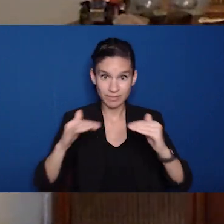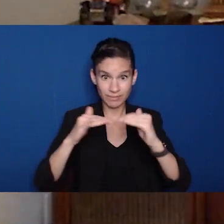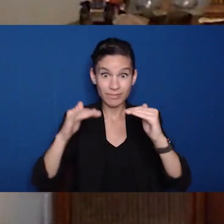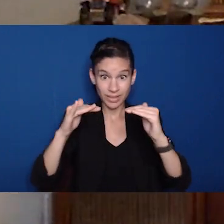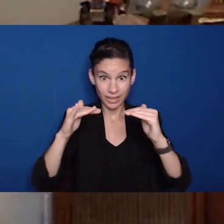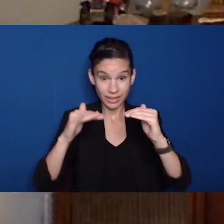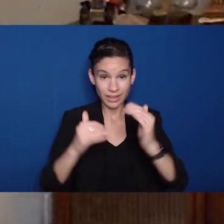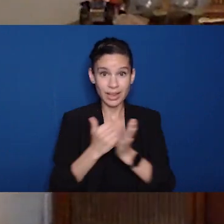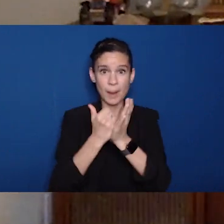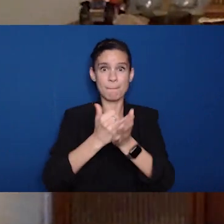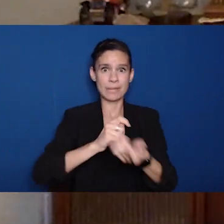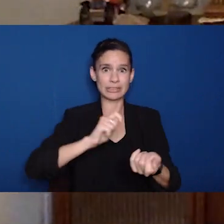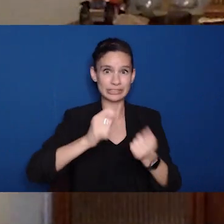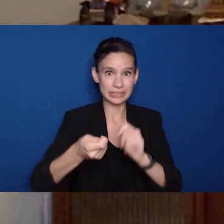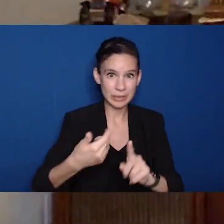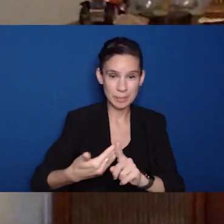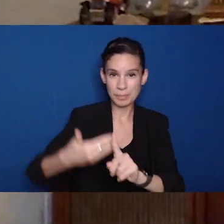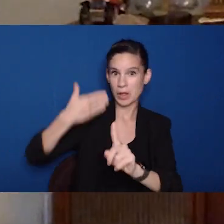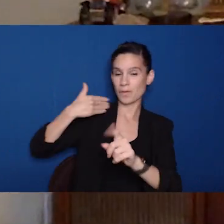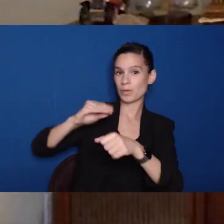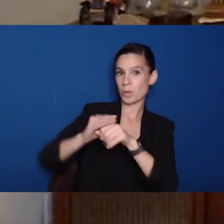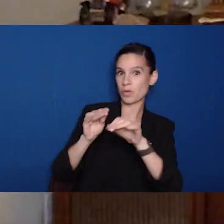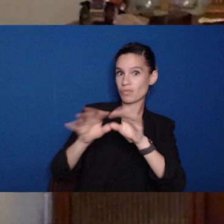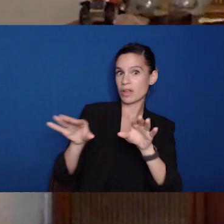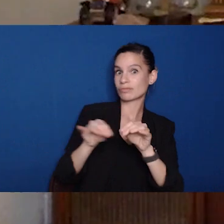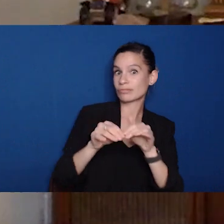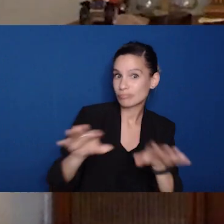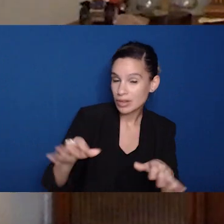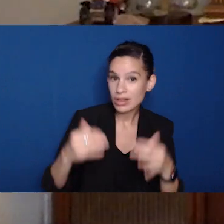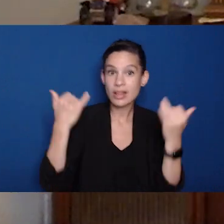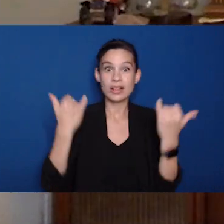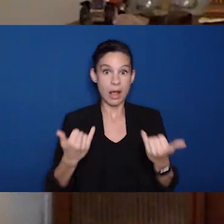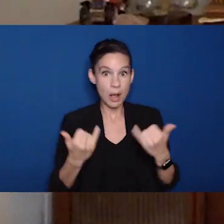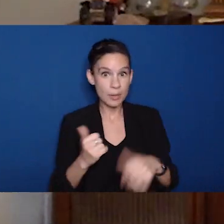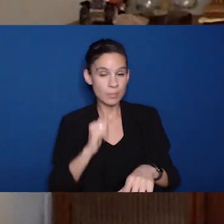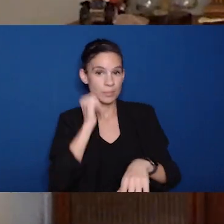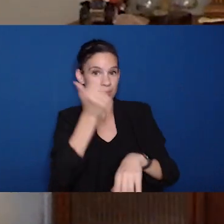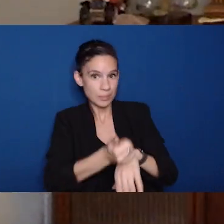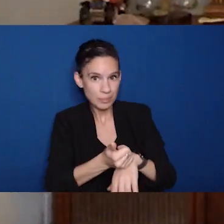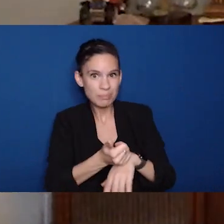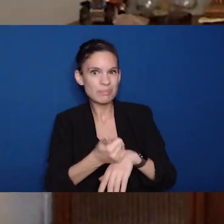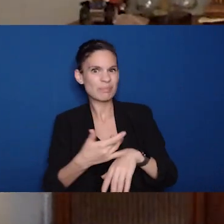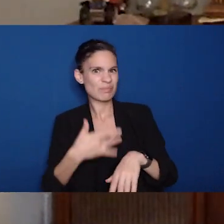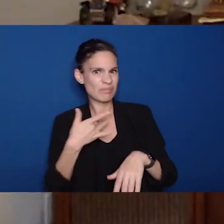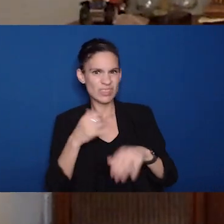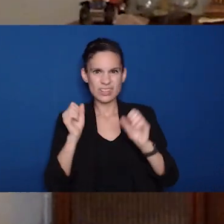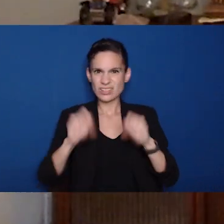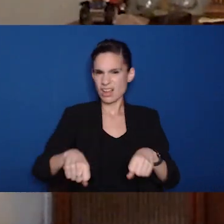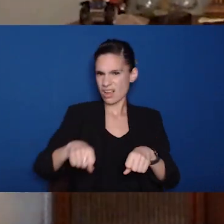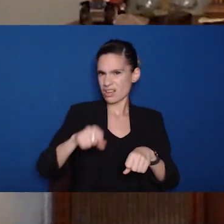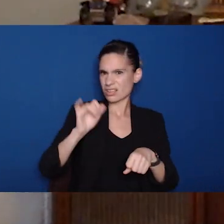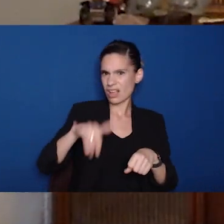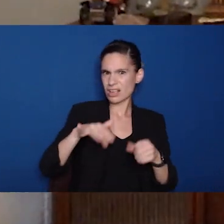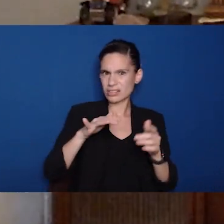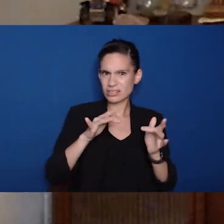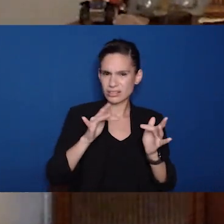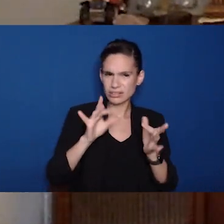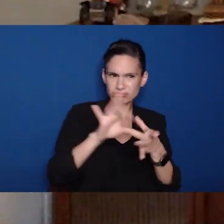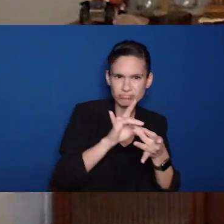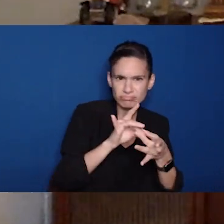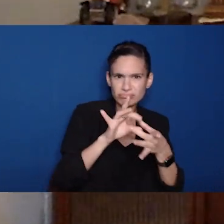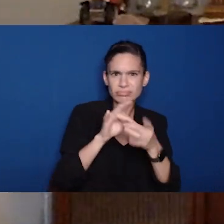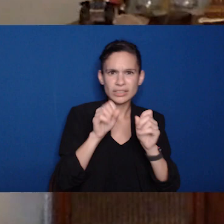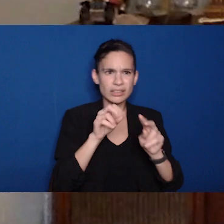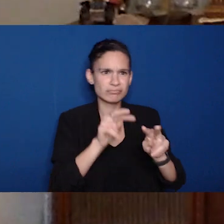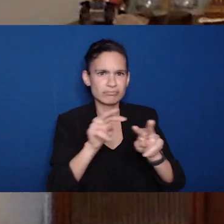of pre-shaped this ability for us to, have this type of connection and people